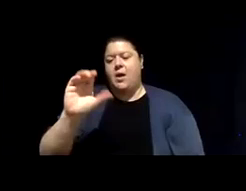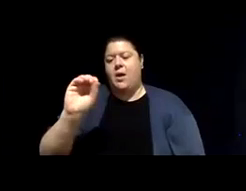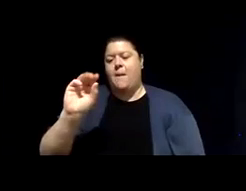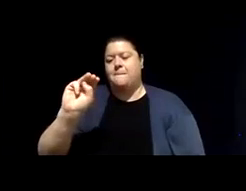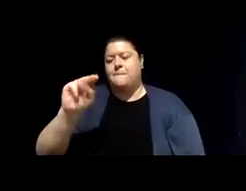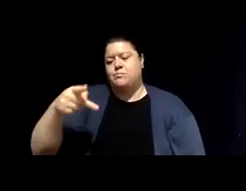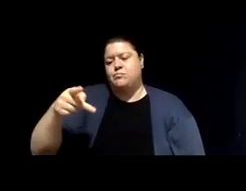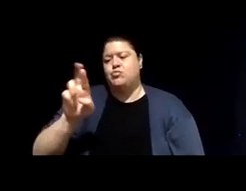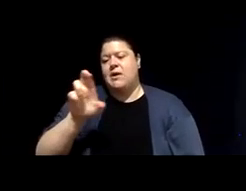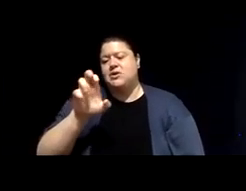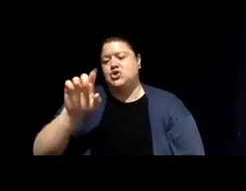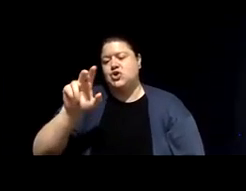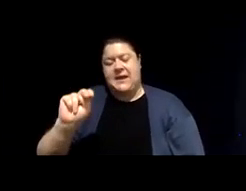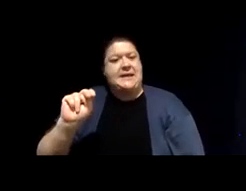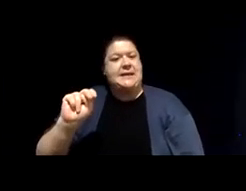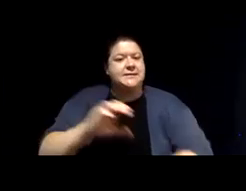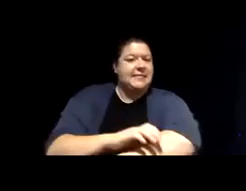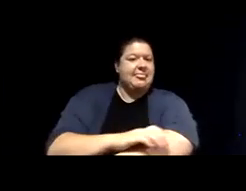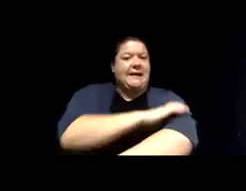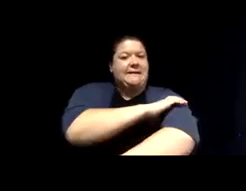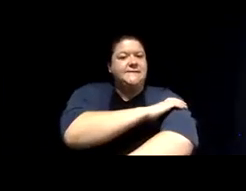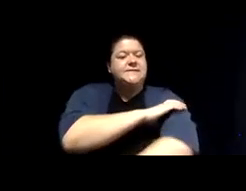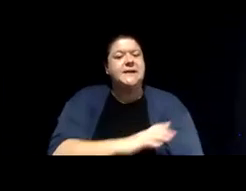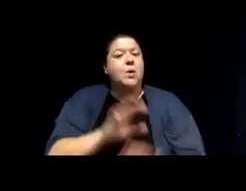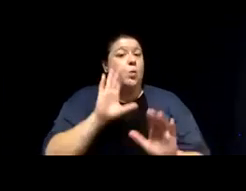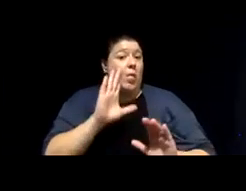armbands or sleeves. That's the word I'm looking for.